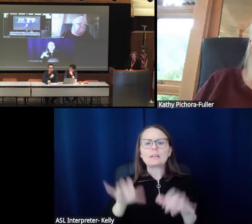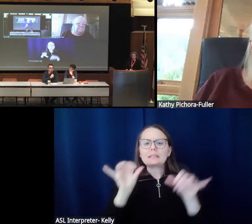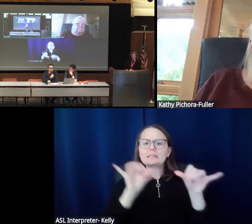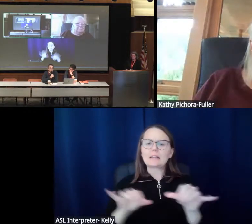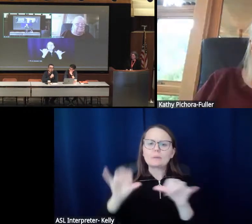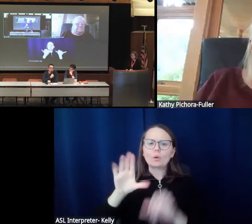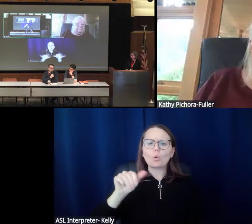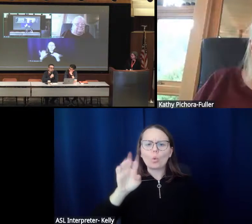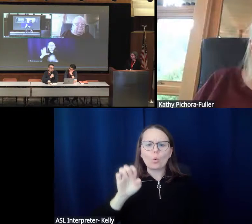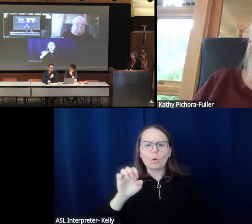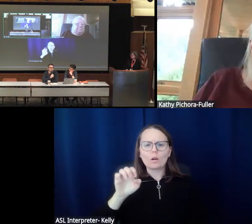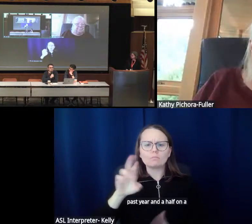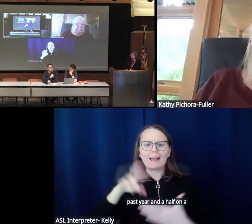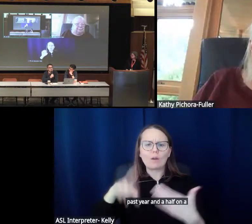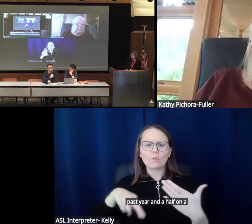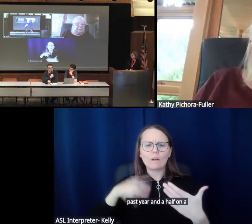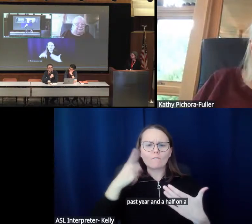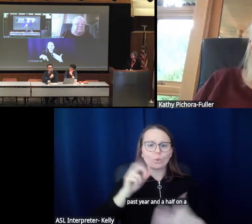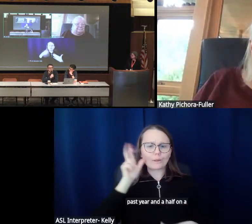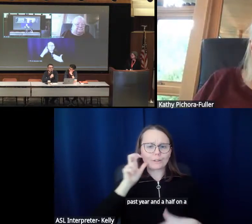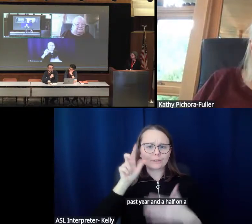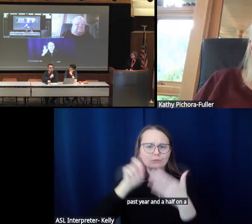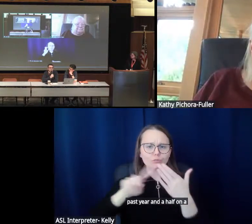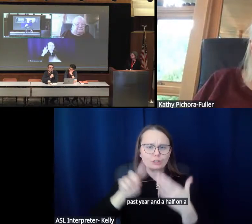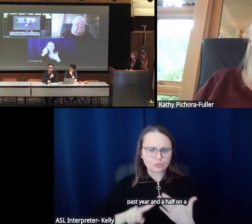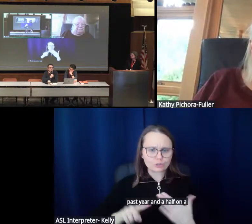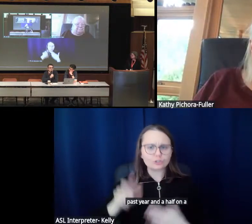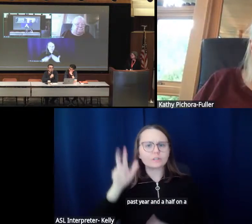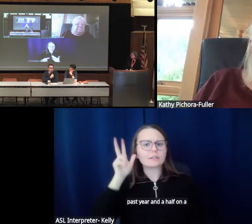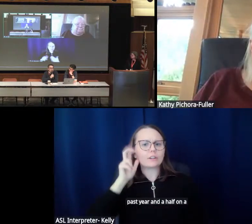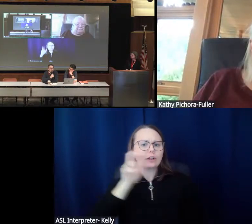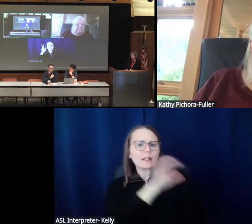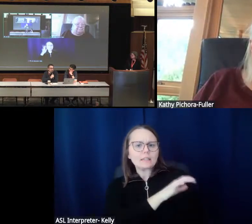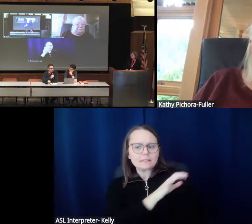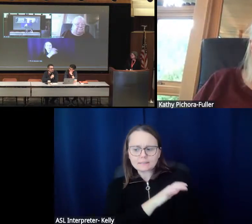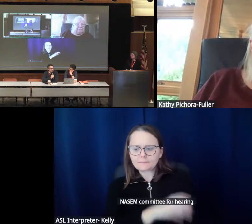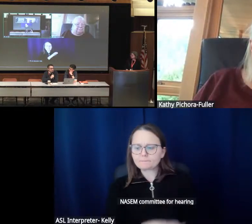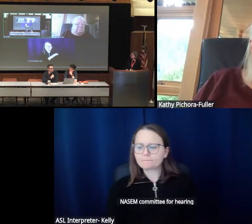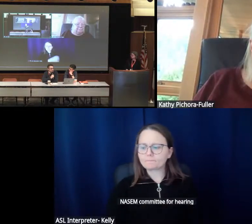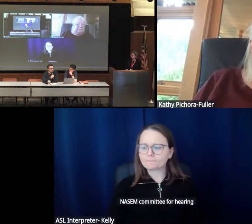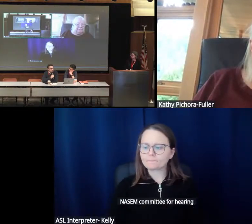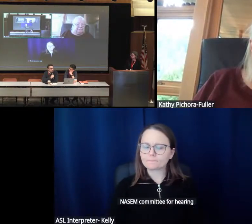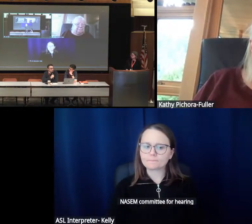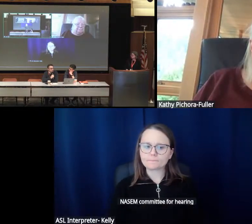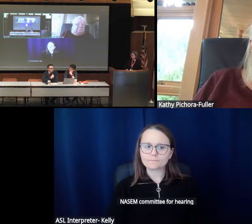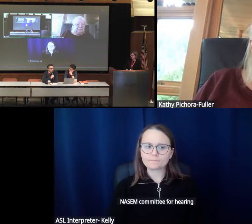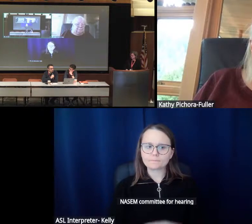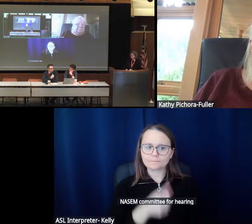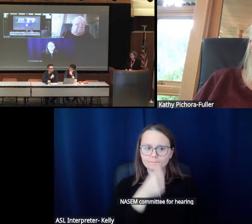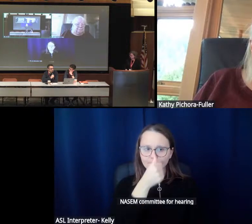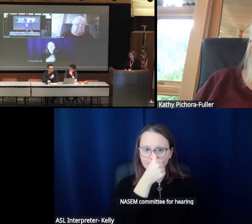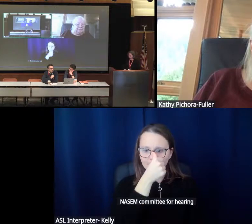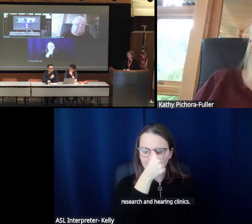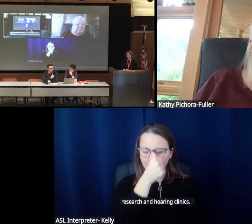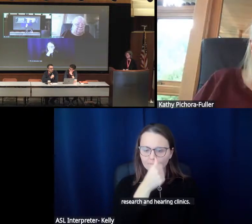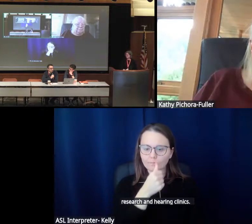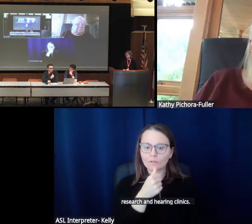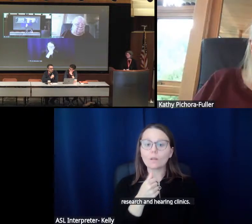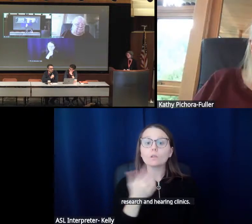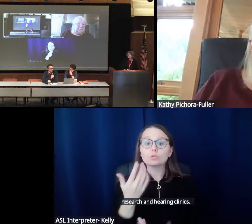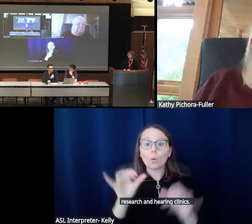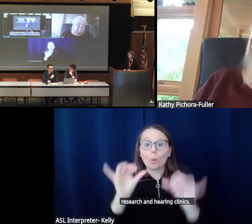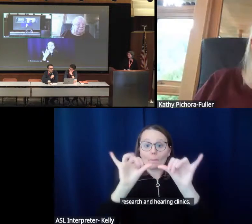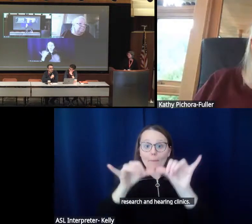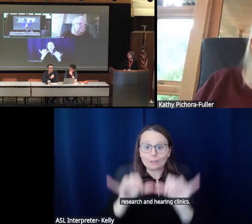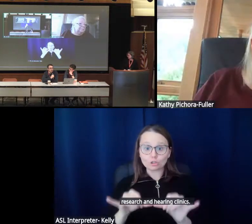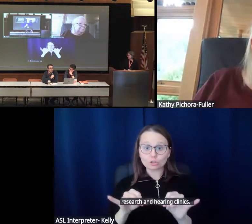set for hearing research and hearing clinics. And when we think about the measures and the